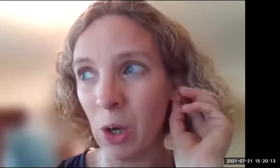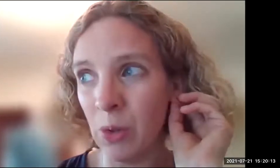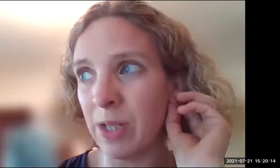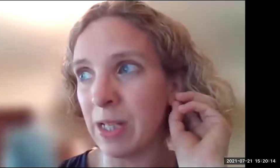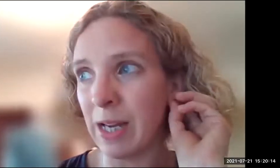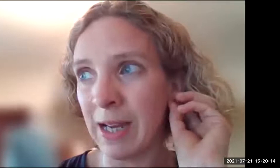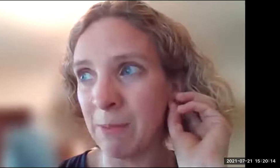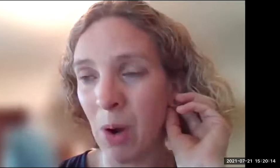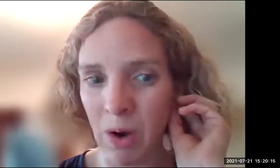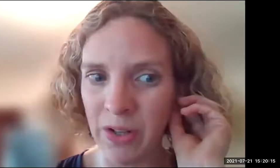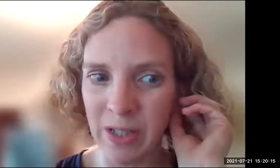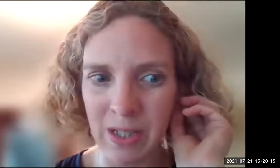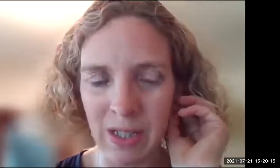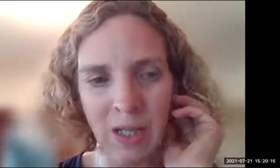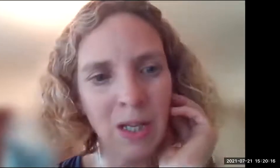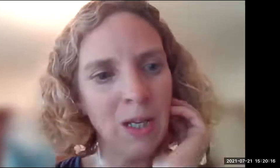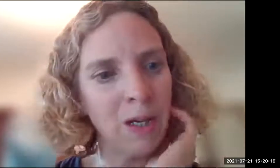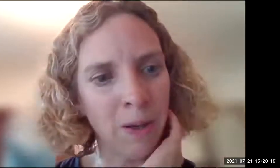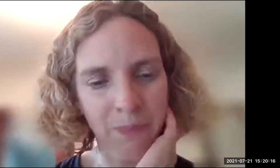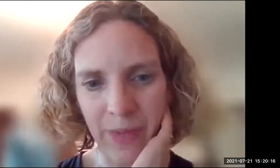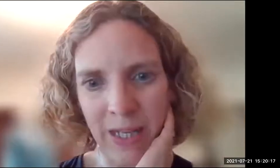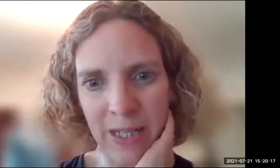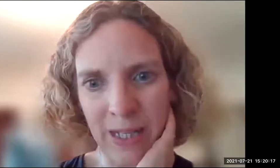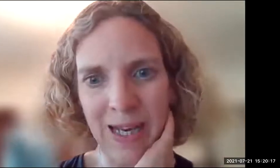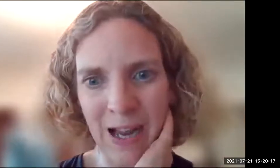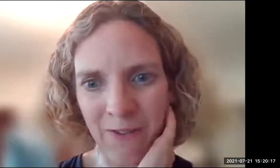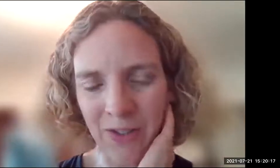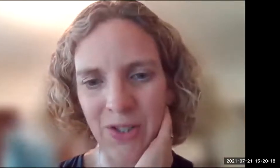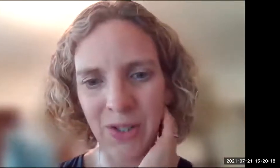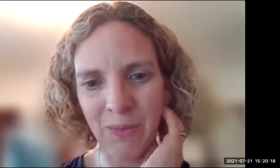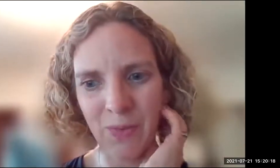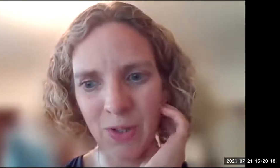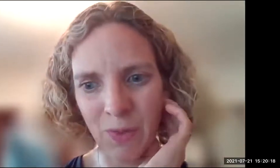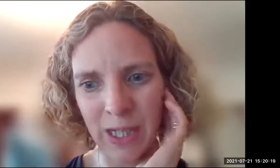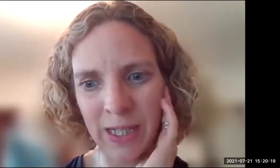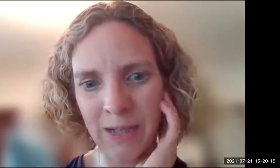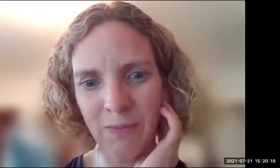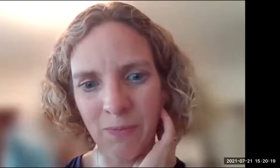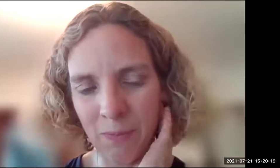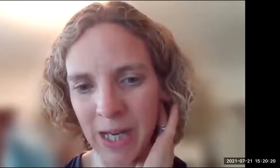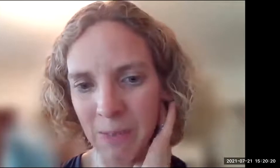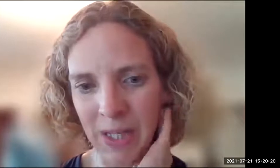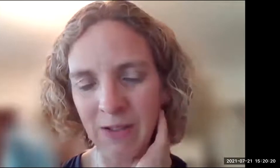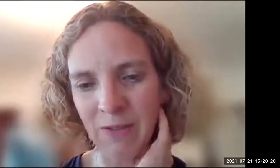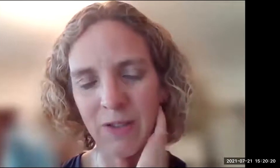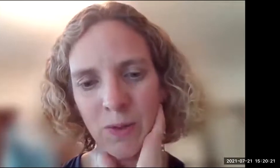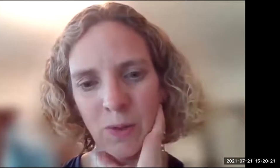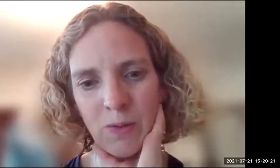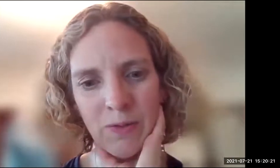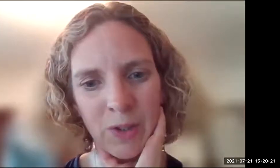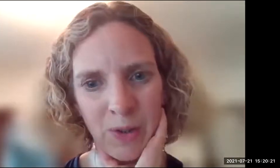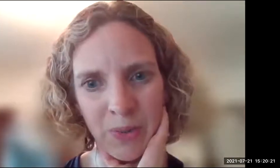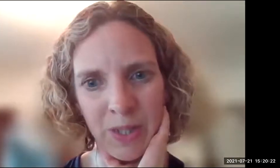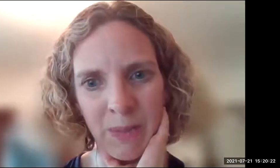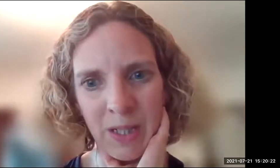are included as partners in efforts to really make a big difference